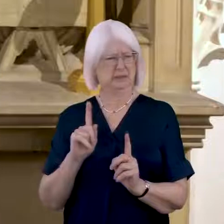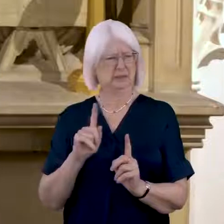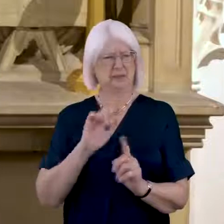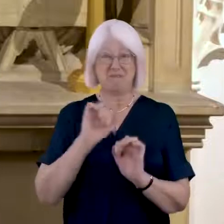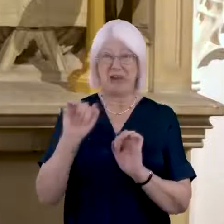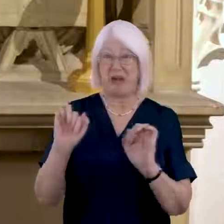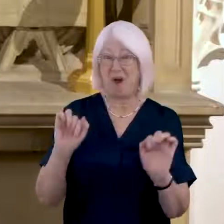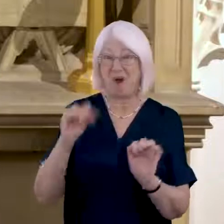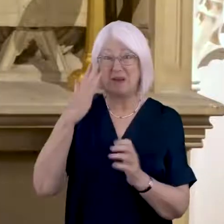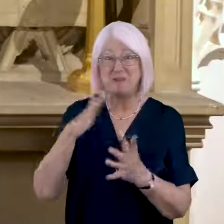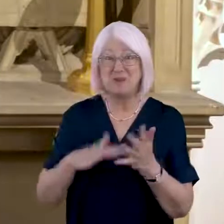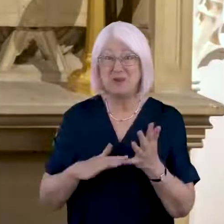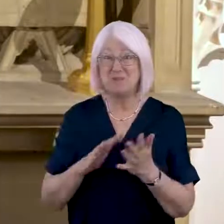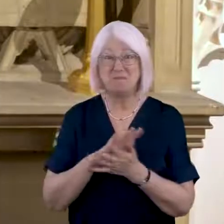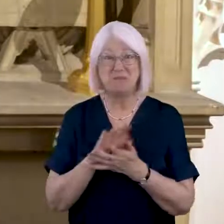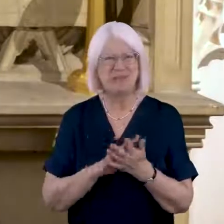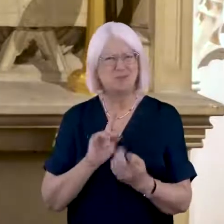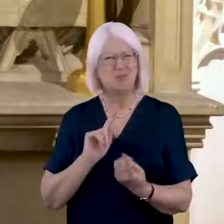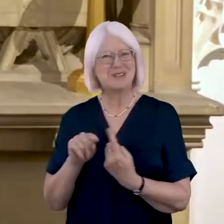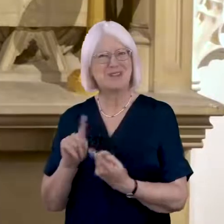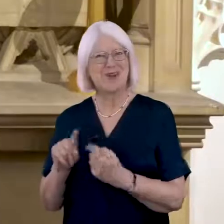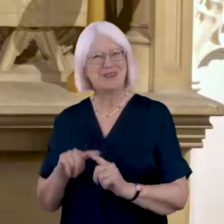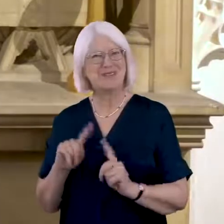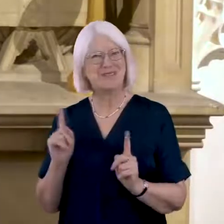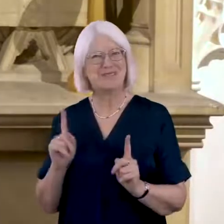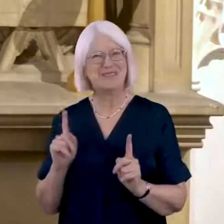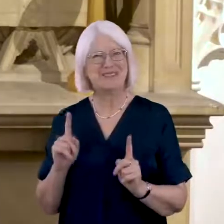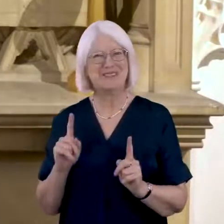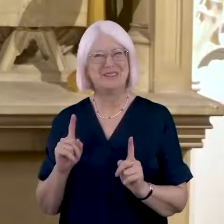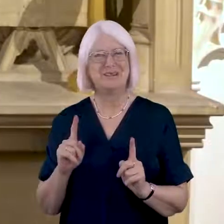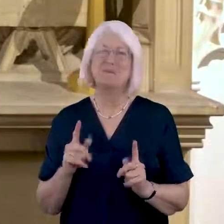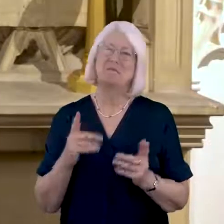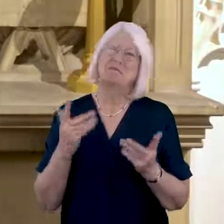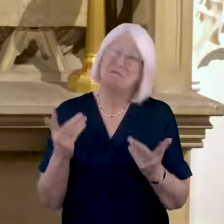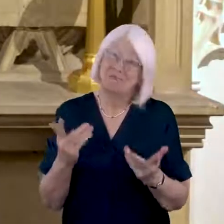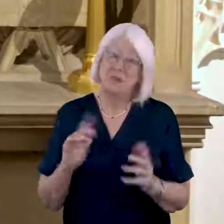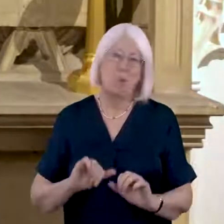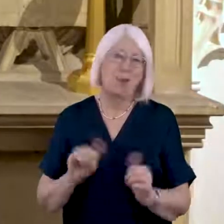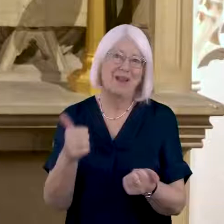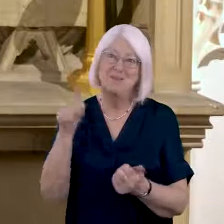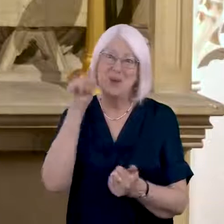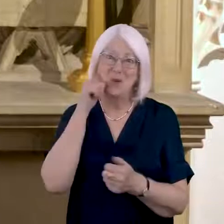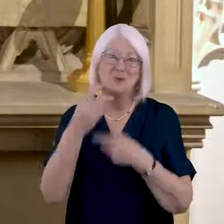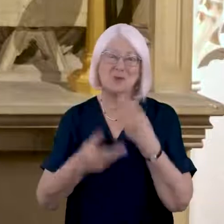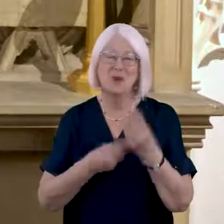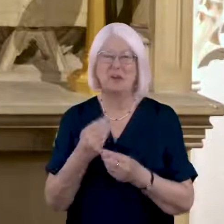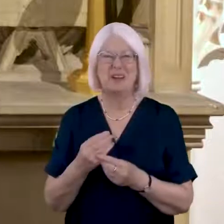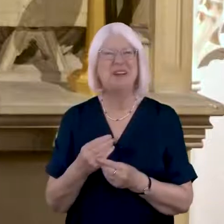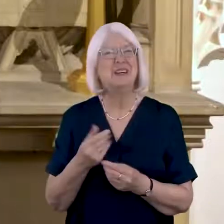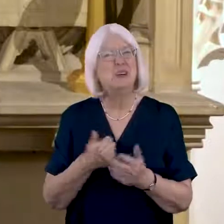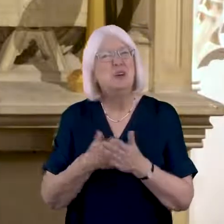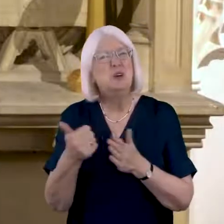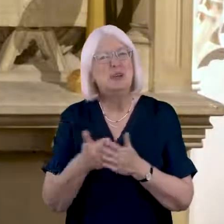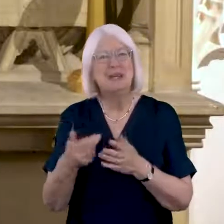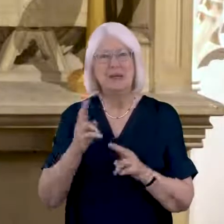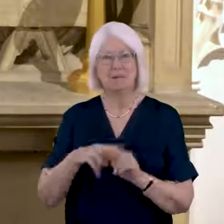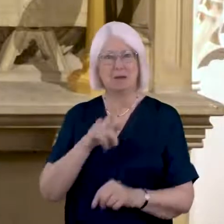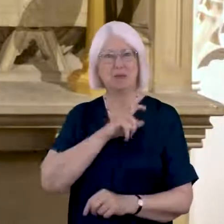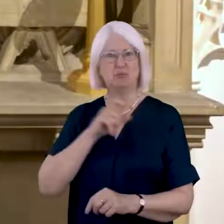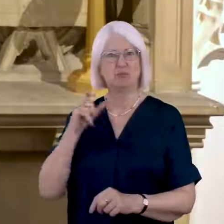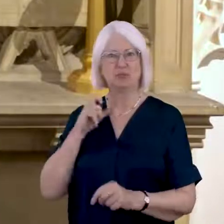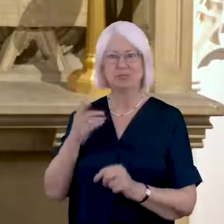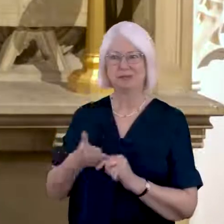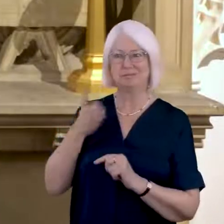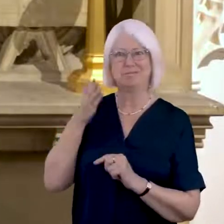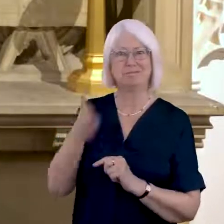This story is a well-known one, so well-known that whenever a priest is at a party which runs out of alcohol, someone will usually refer